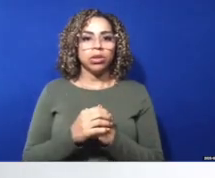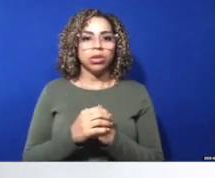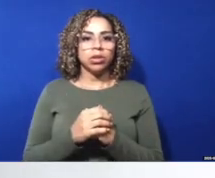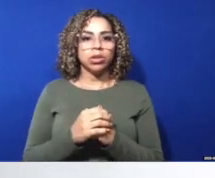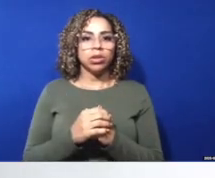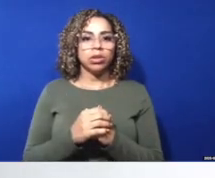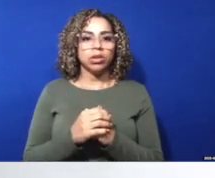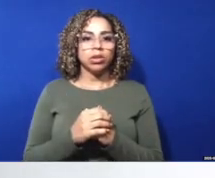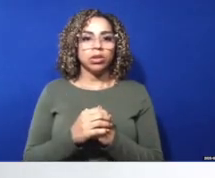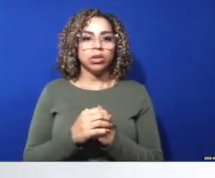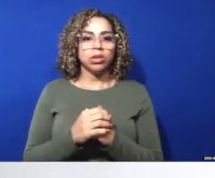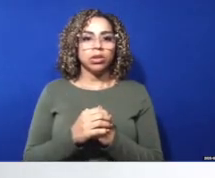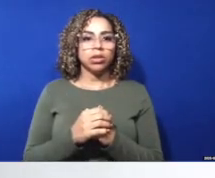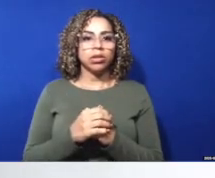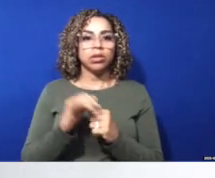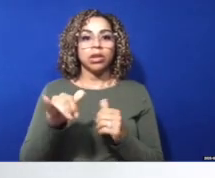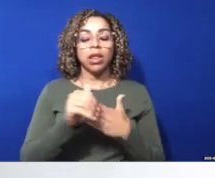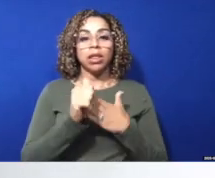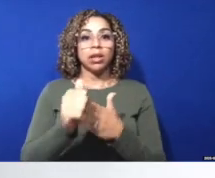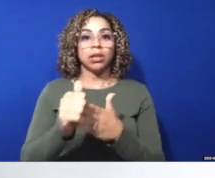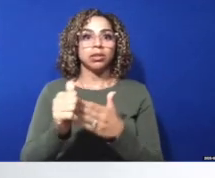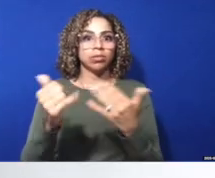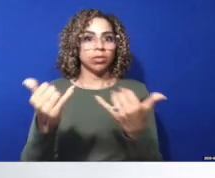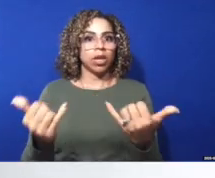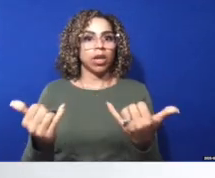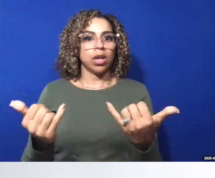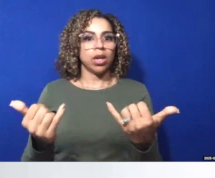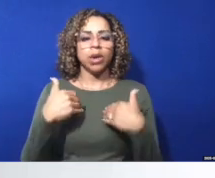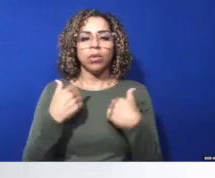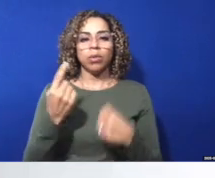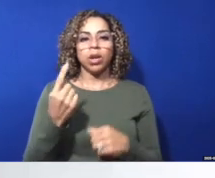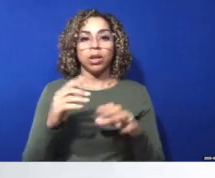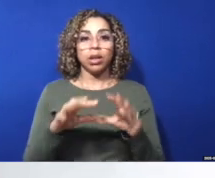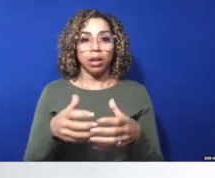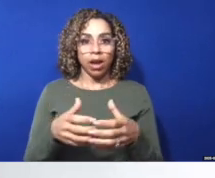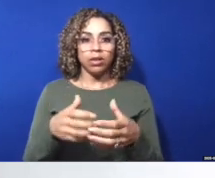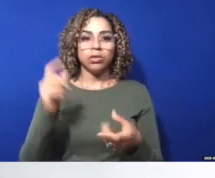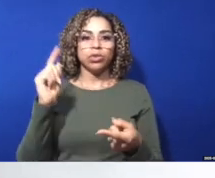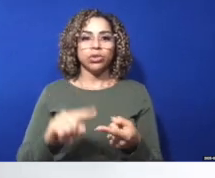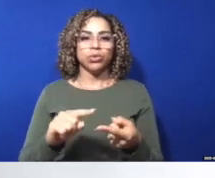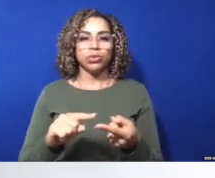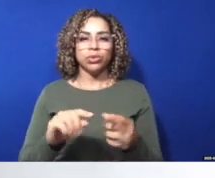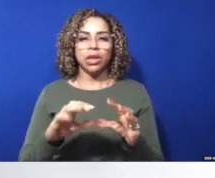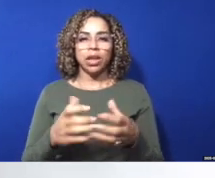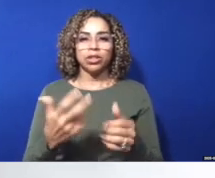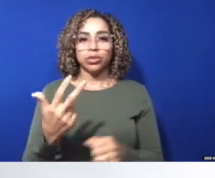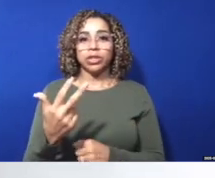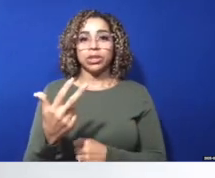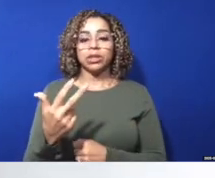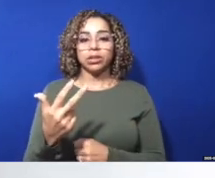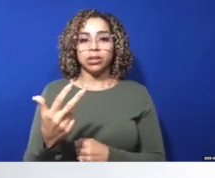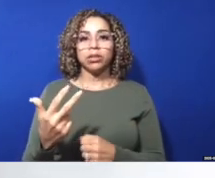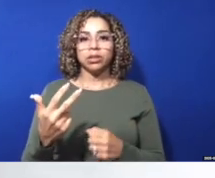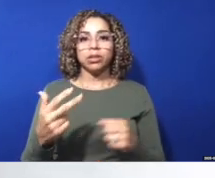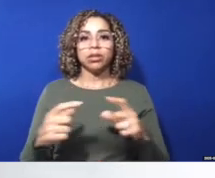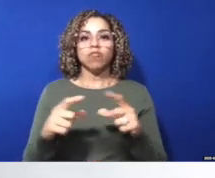led us to where we are. There was one class that I think is reduced. And I think that's a class 3, that the vouchers